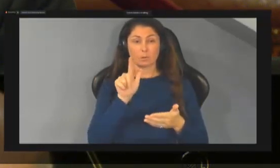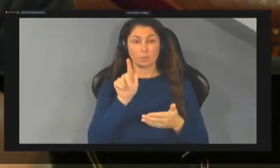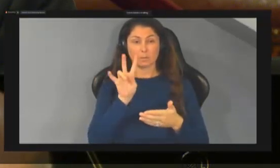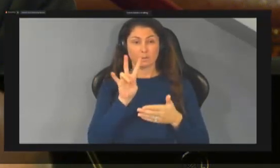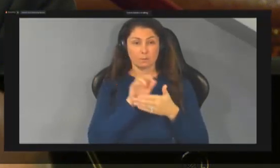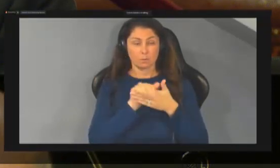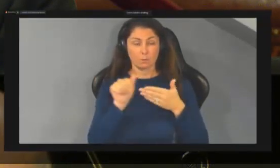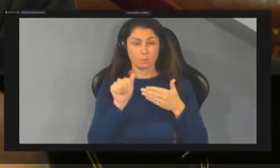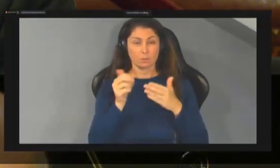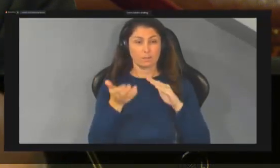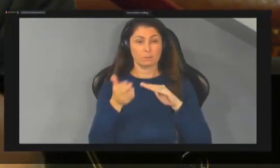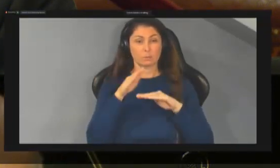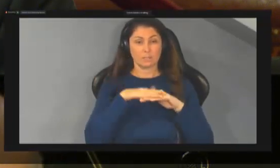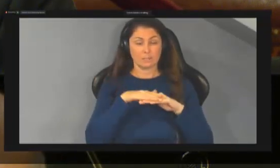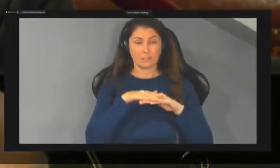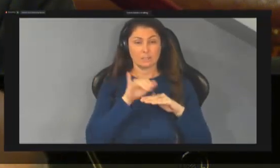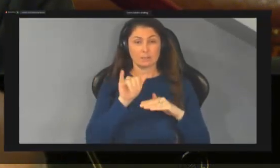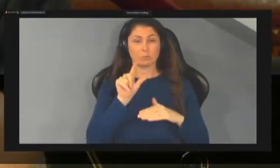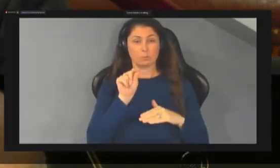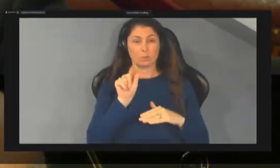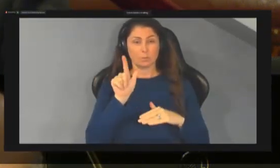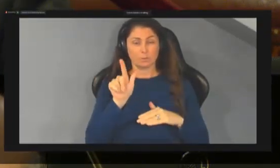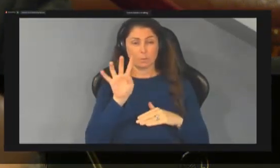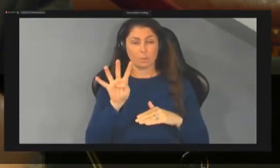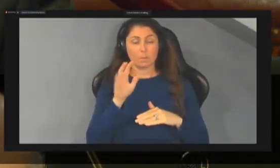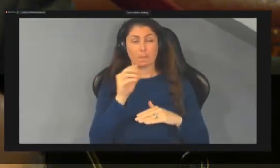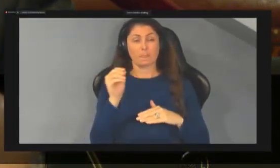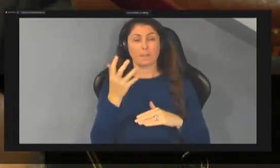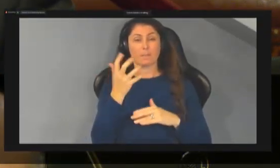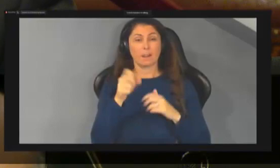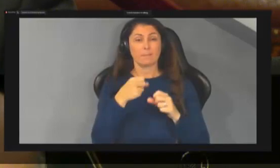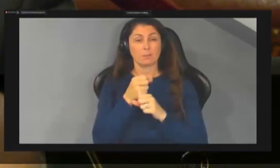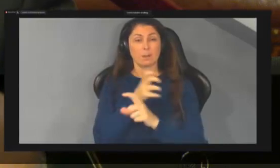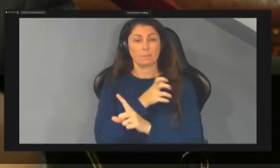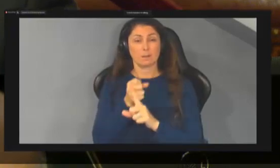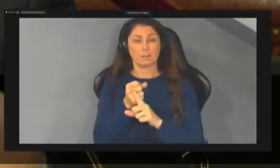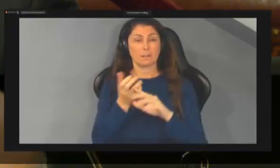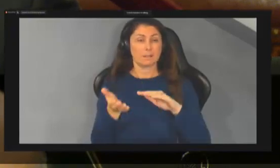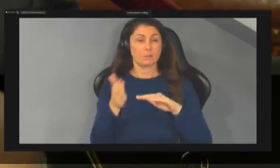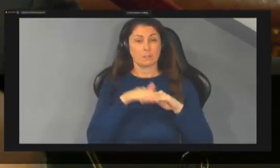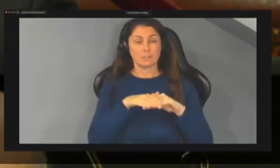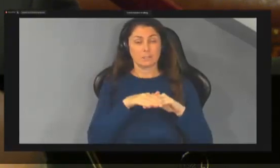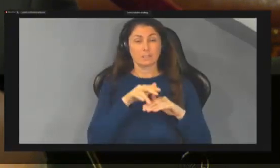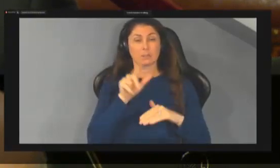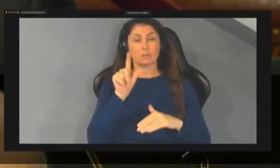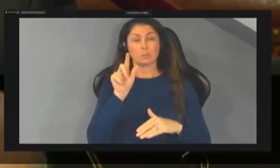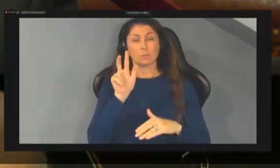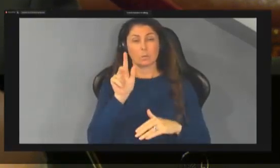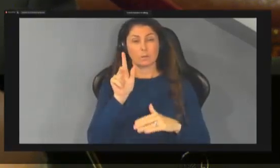$4,327 increase in 2024, and the five-year impact is an increase of